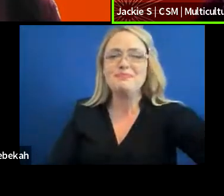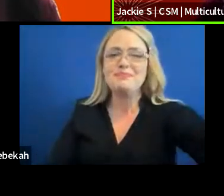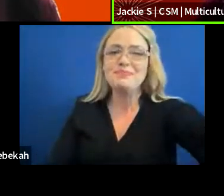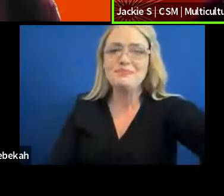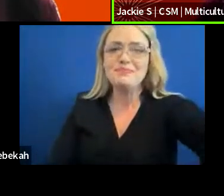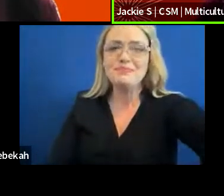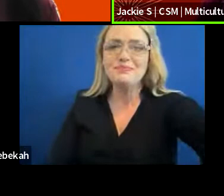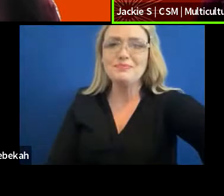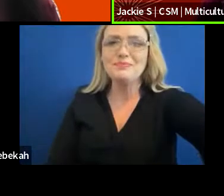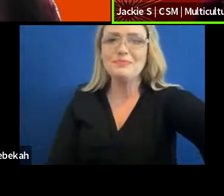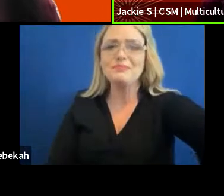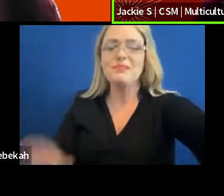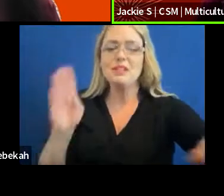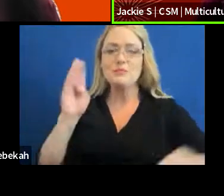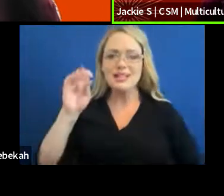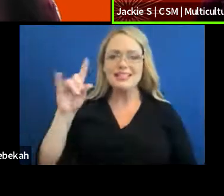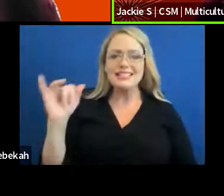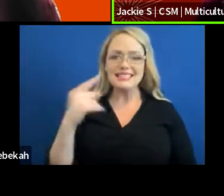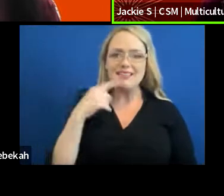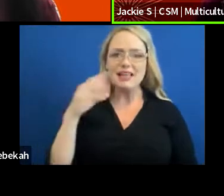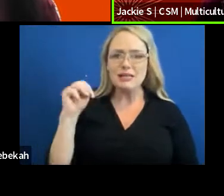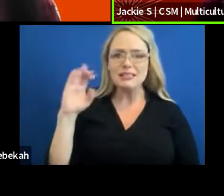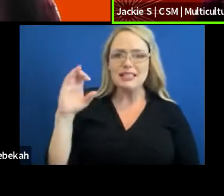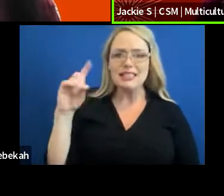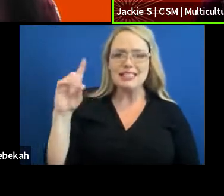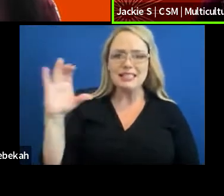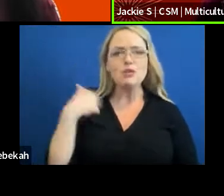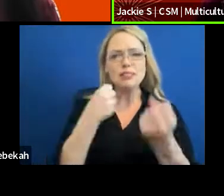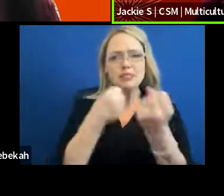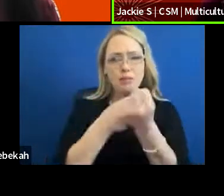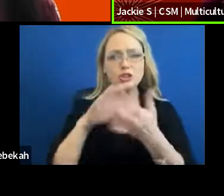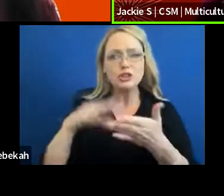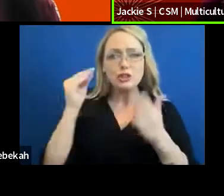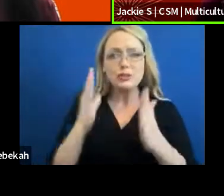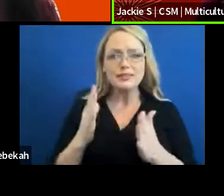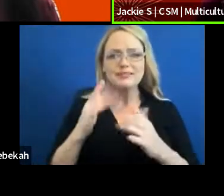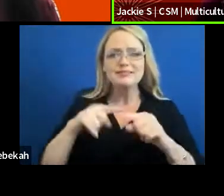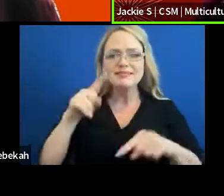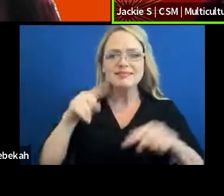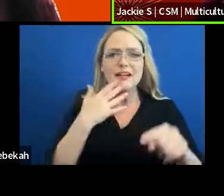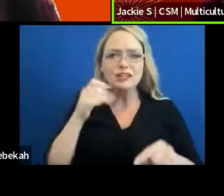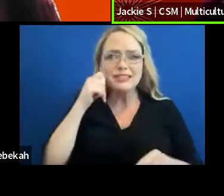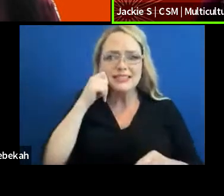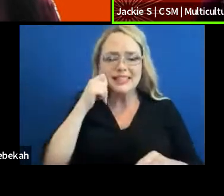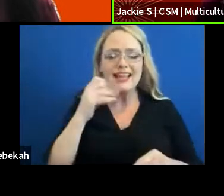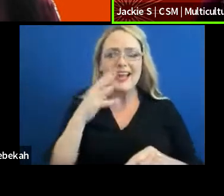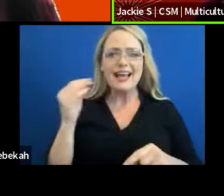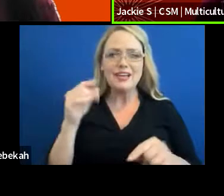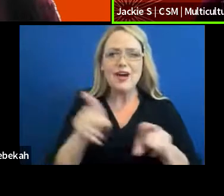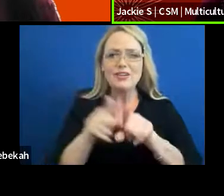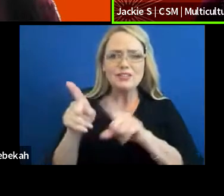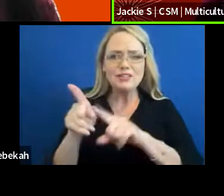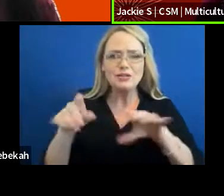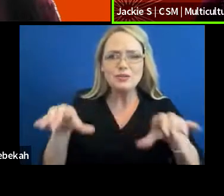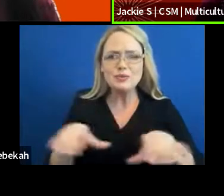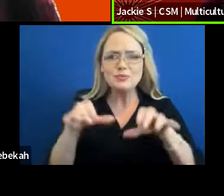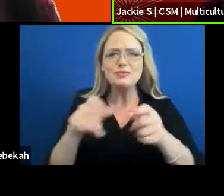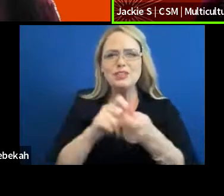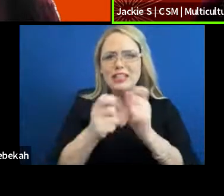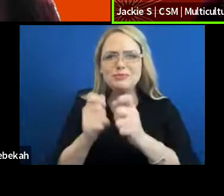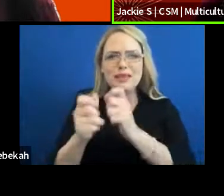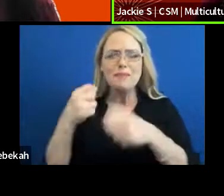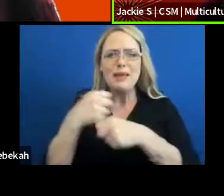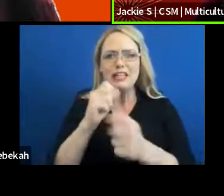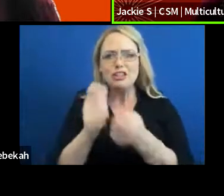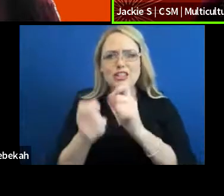the MCCDC continues to support students of color and the tradition of being active change agents of their community.